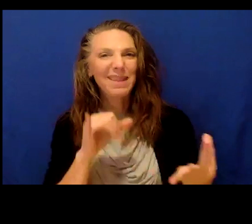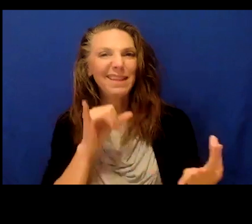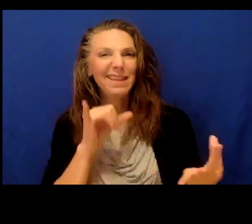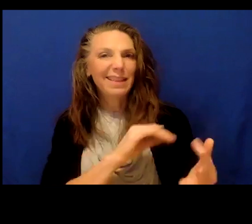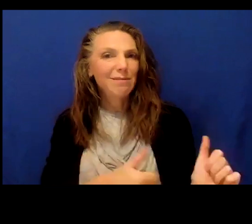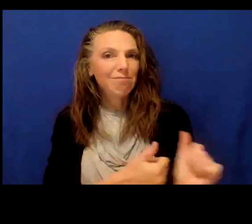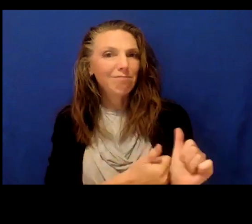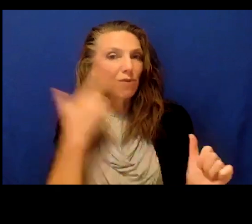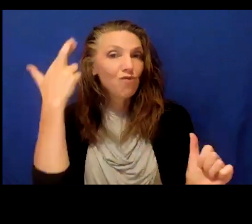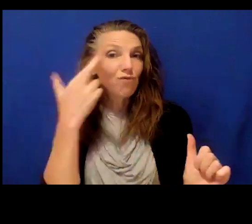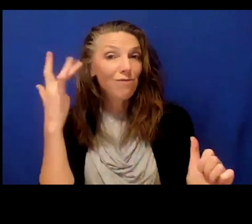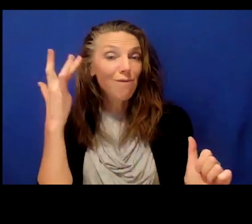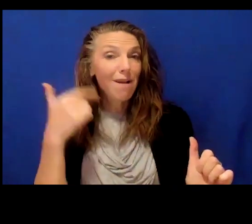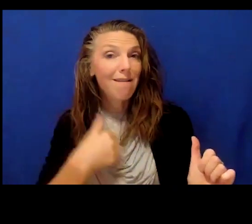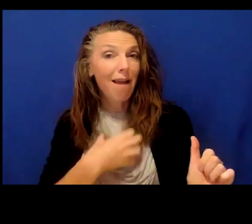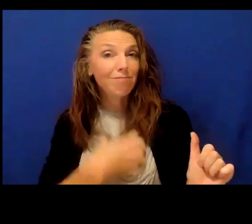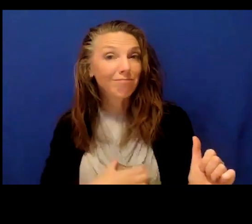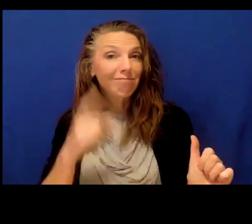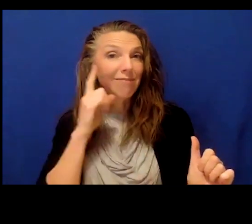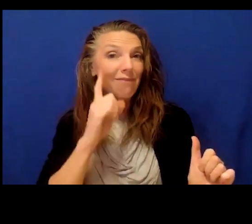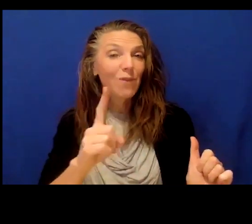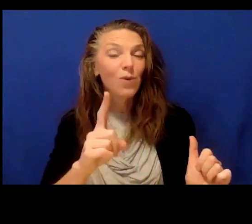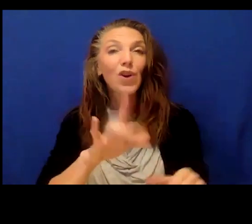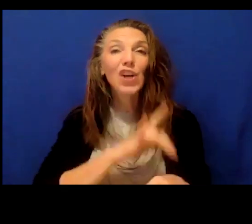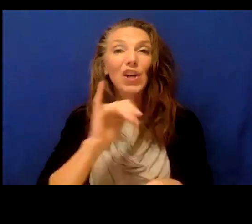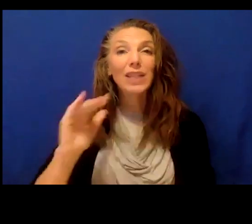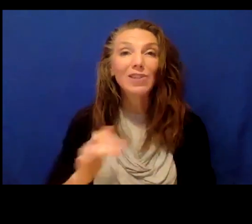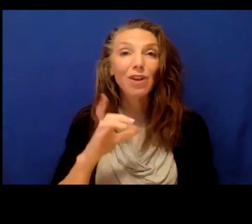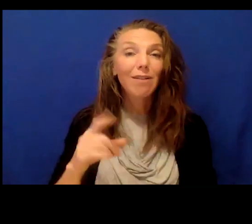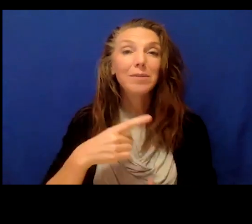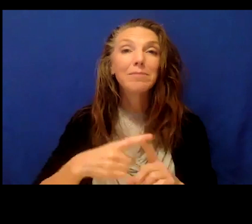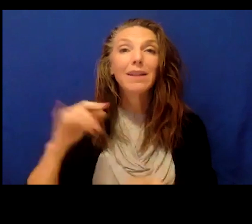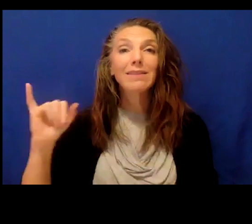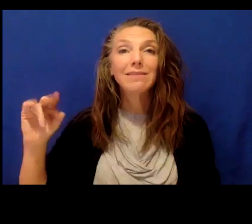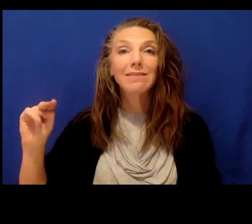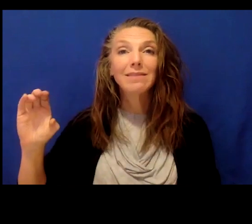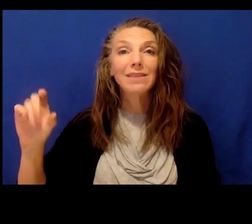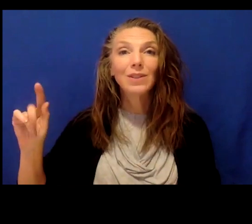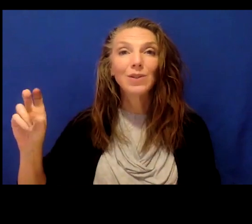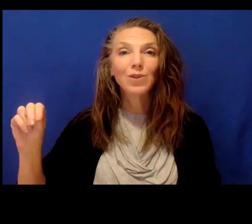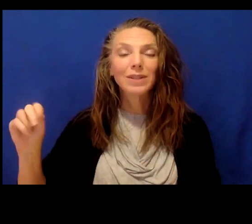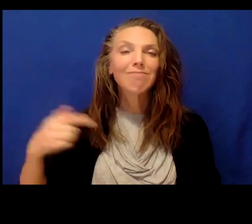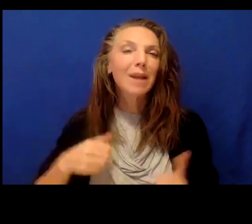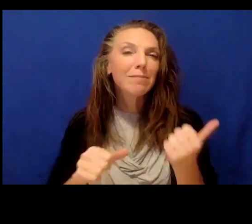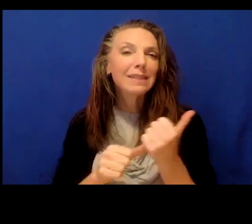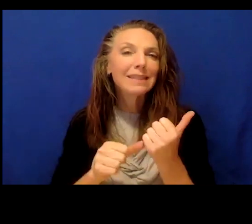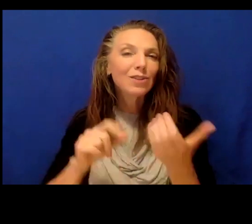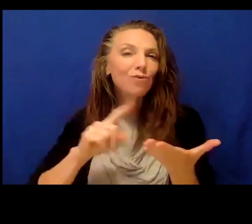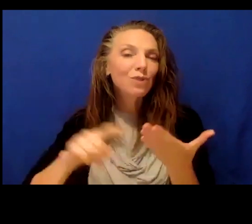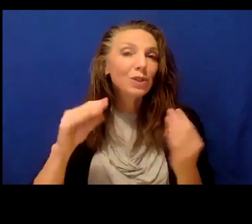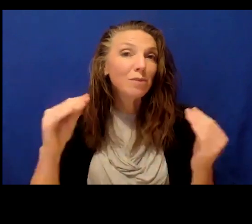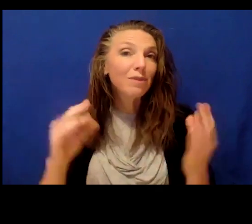for my passion for early childhood and my passion for inclusion. I am a research associate professor at the University of Denver.